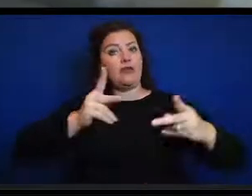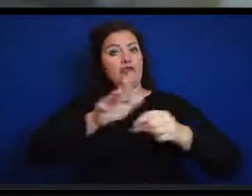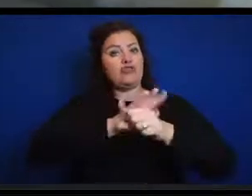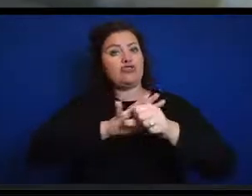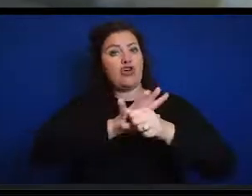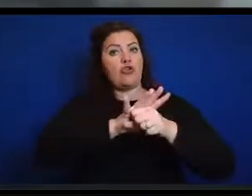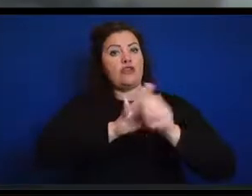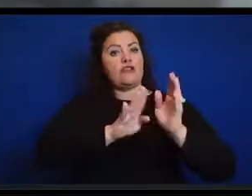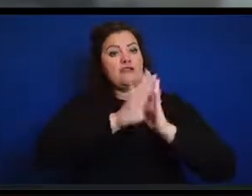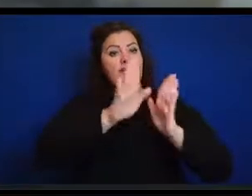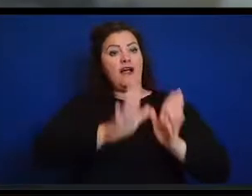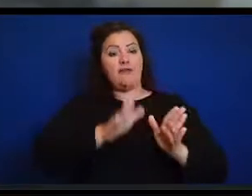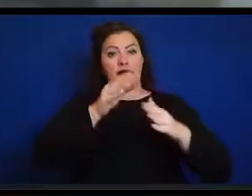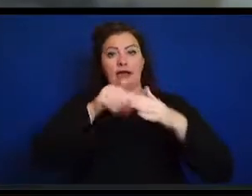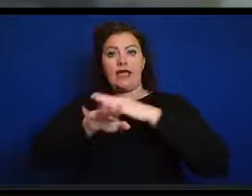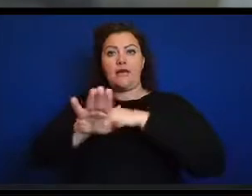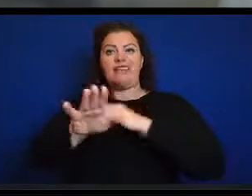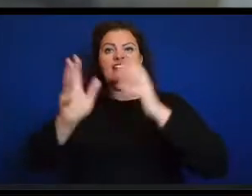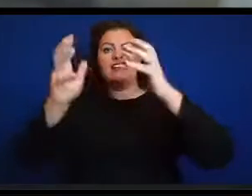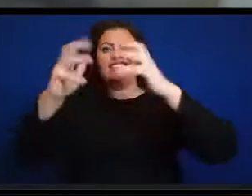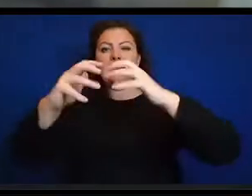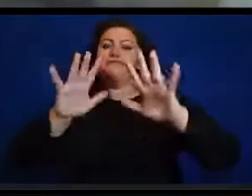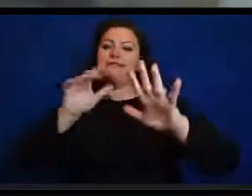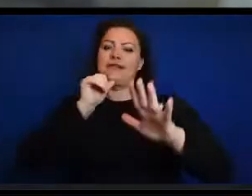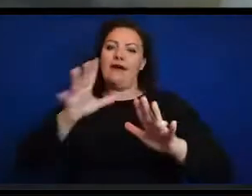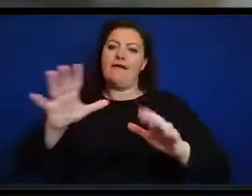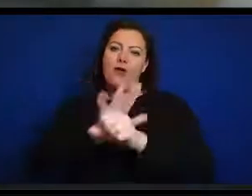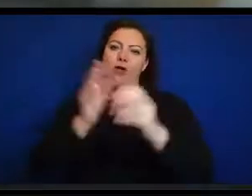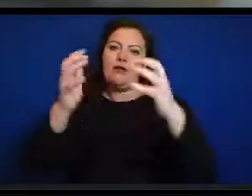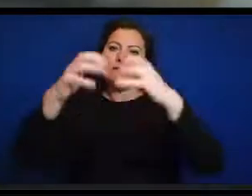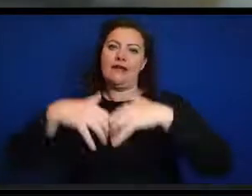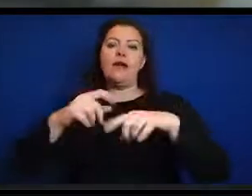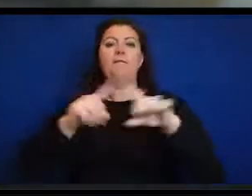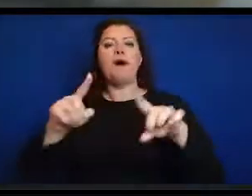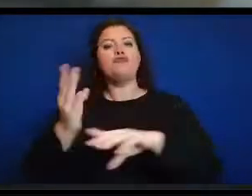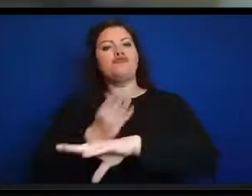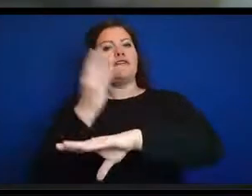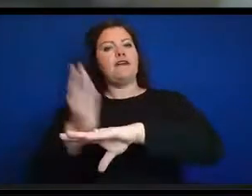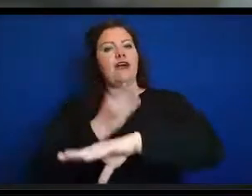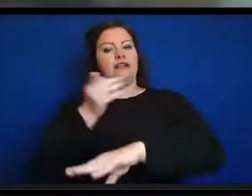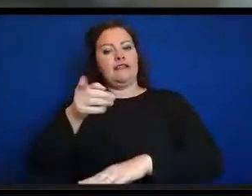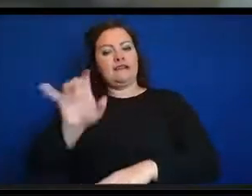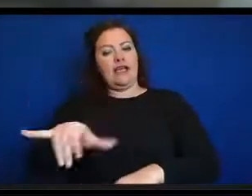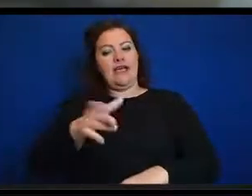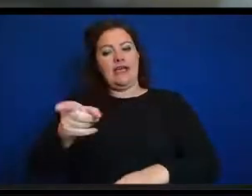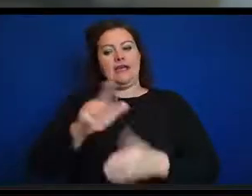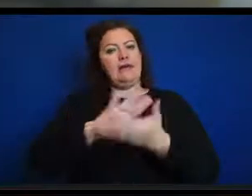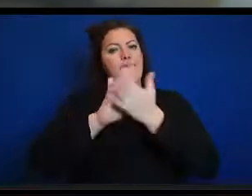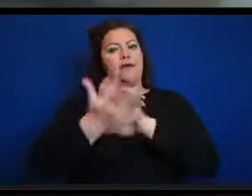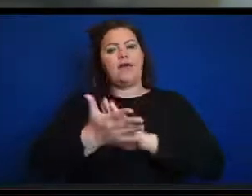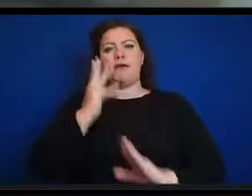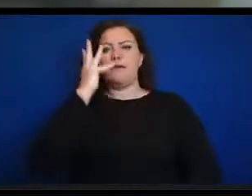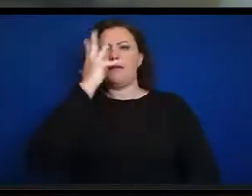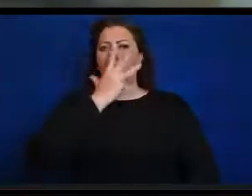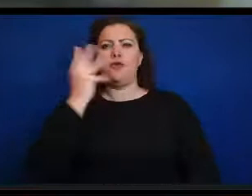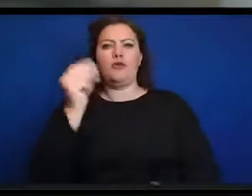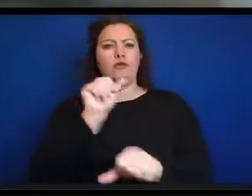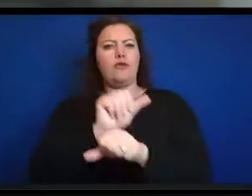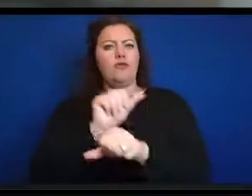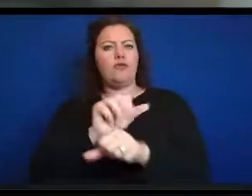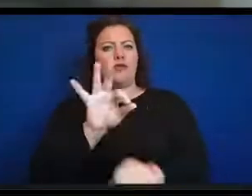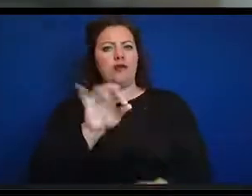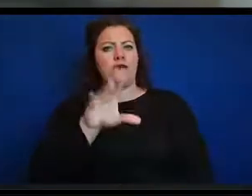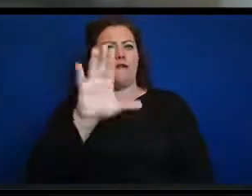in, didn't tear it down, but revitalized it, and it became a beautiful workforce housing